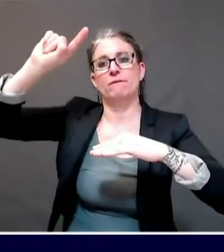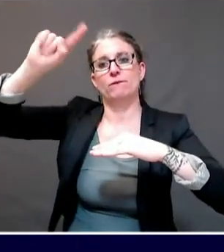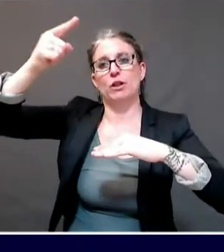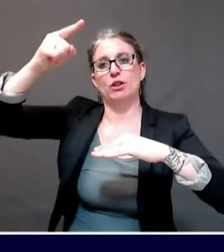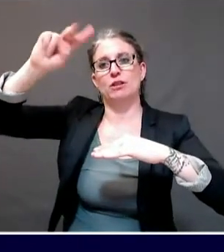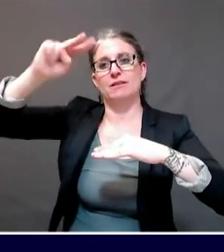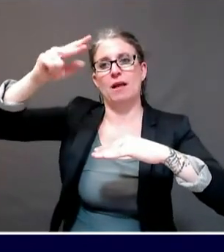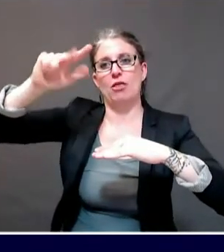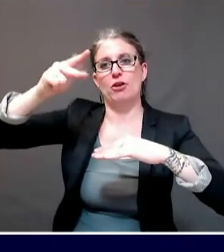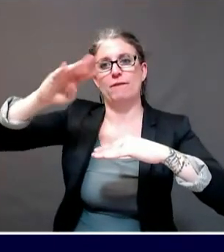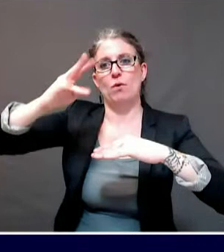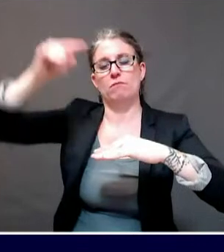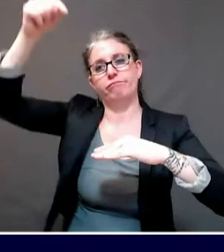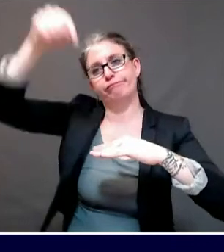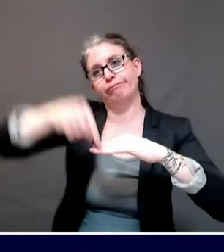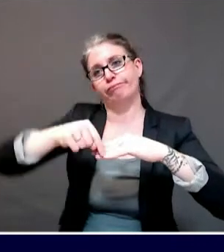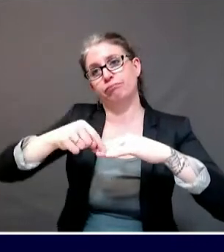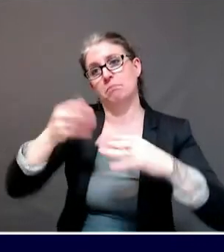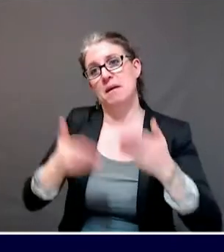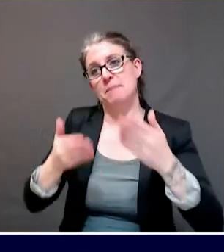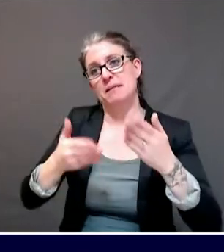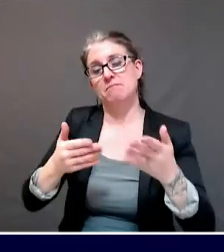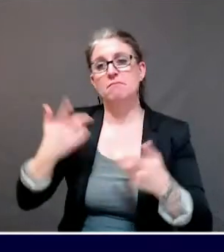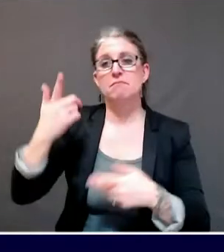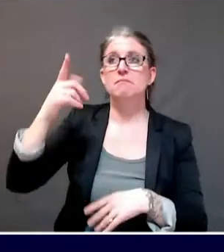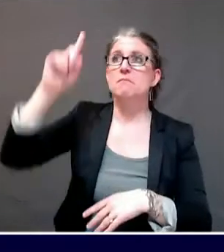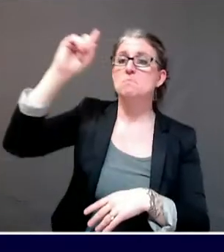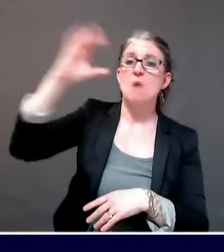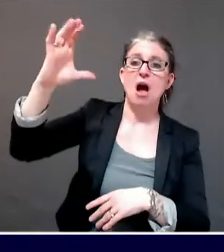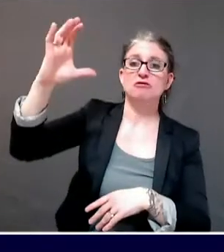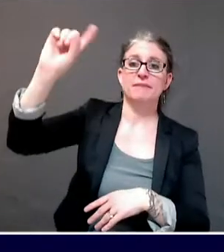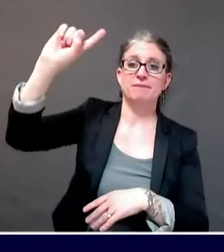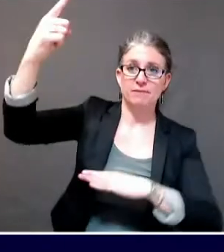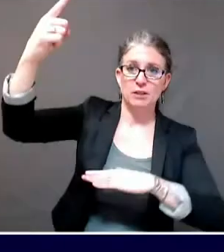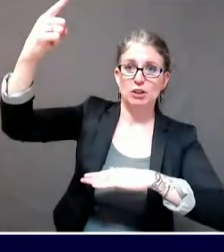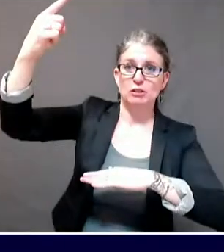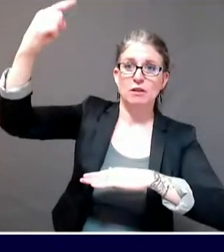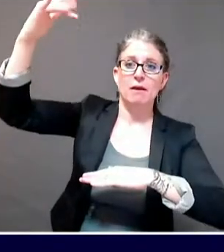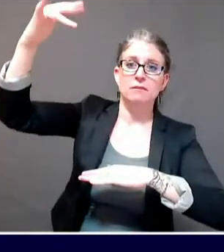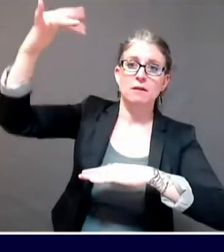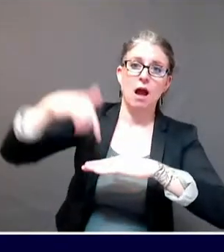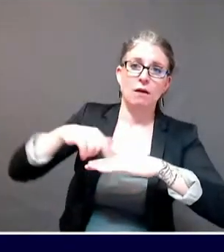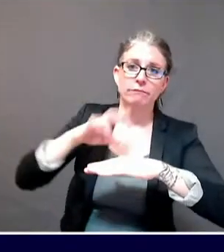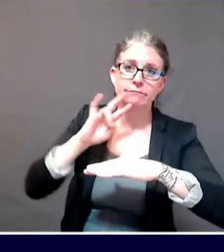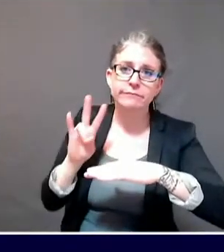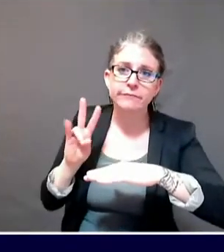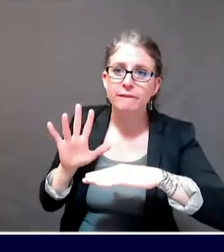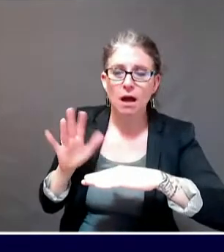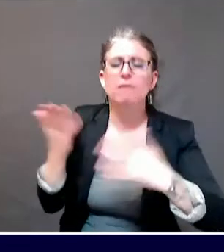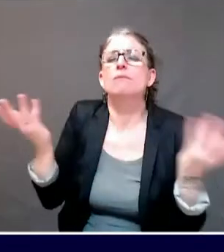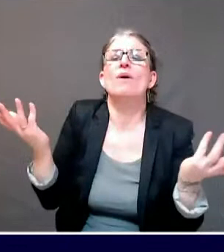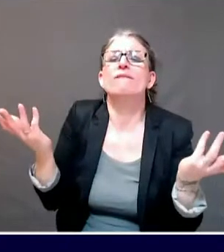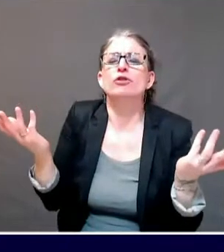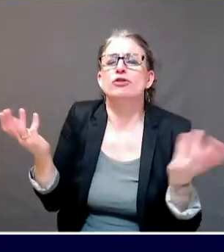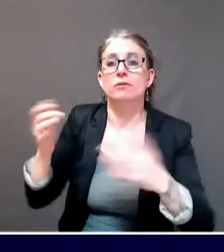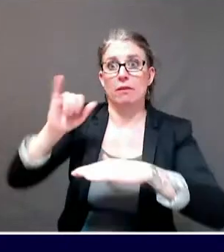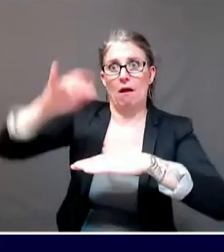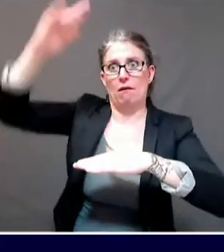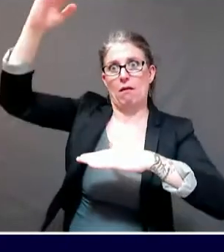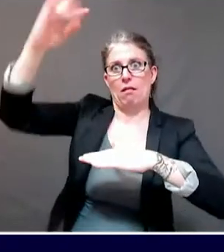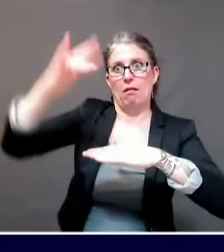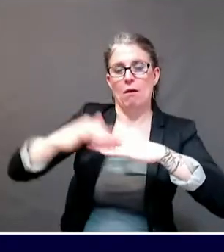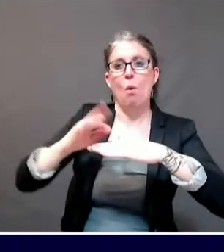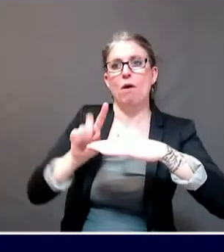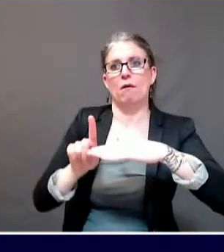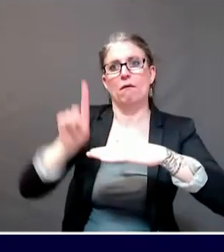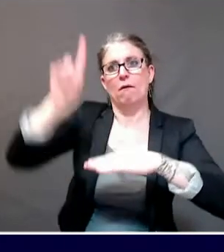lower. That's one concept of operations. Similarly, exactly as you laid out, even within those frontline workers, are